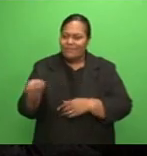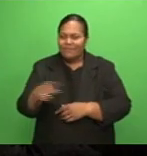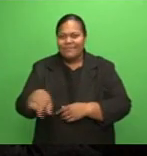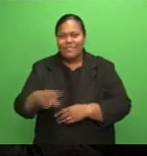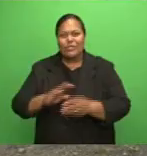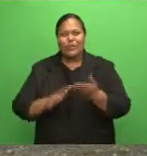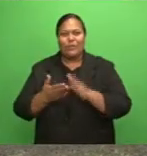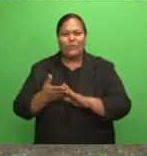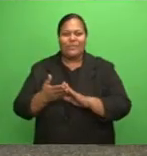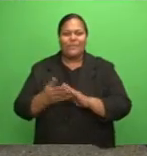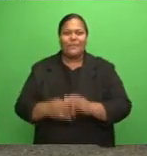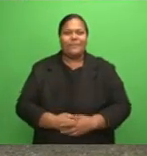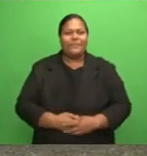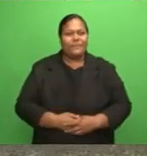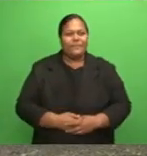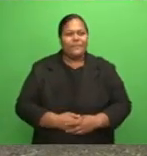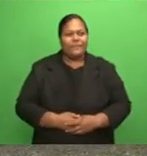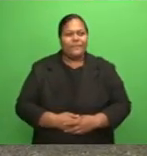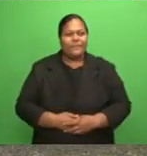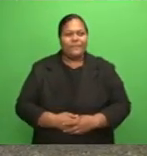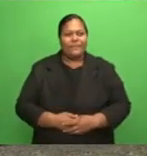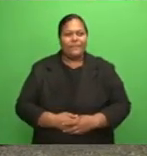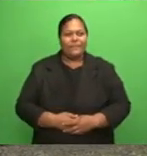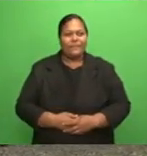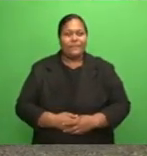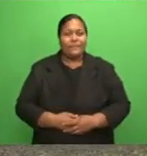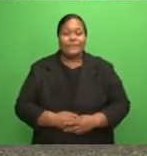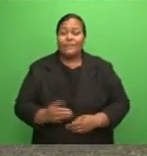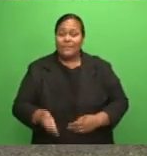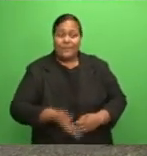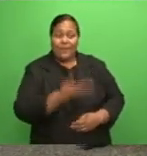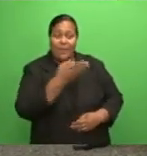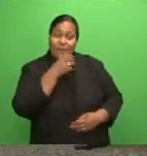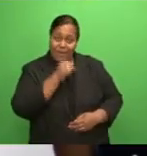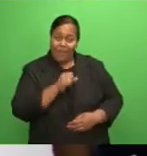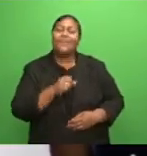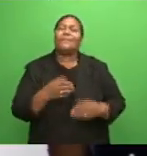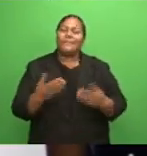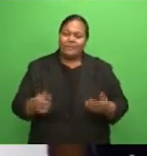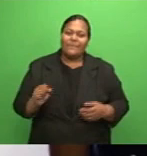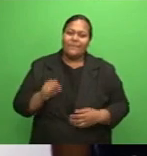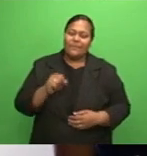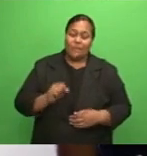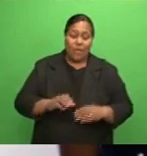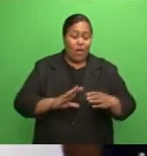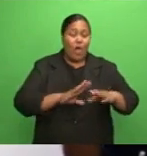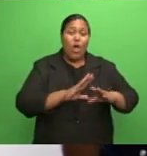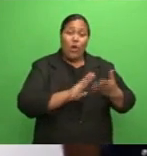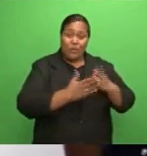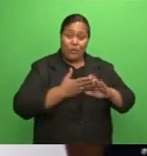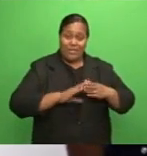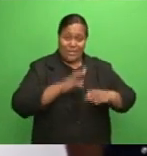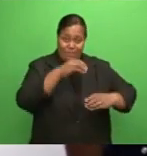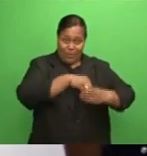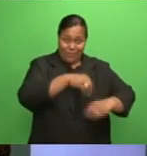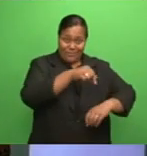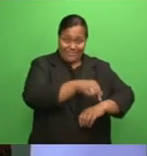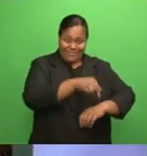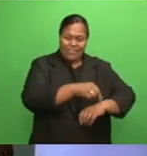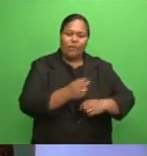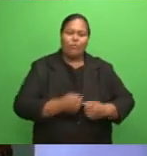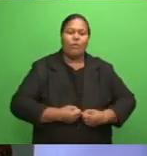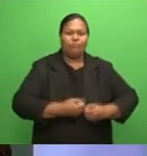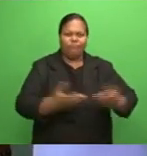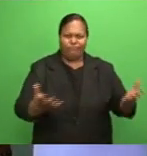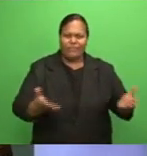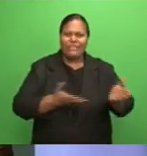better. SSP Sobalevu assures the community post will offer a wide range of service, both proactive